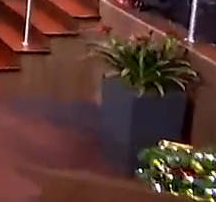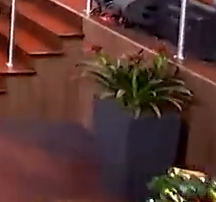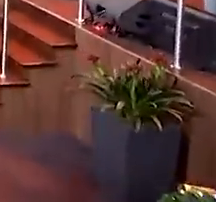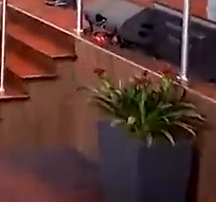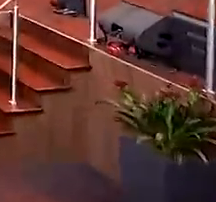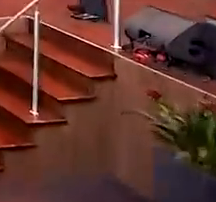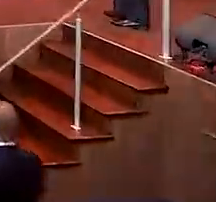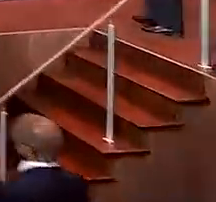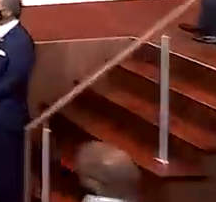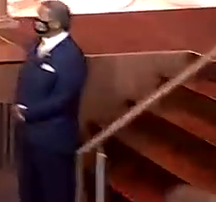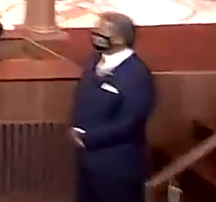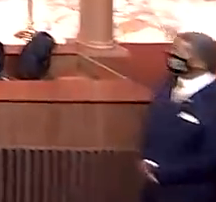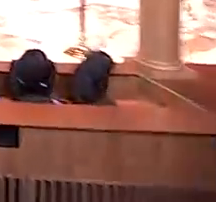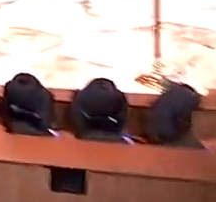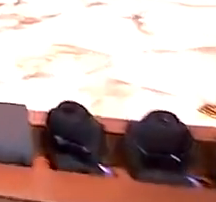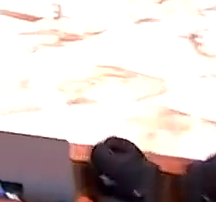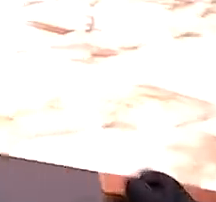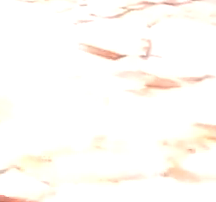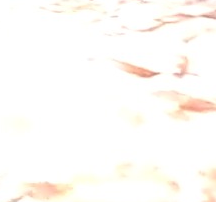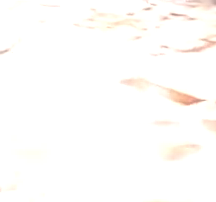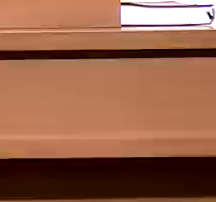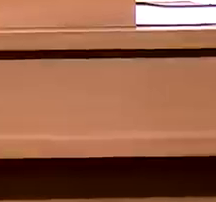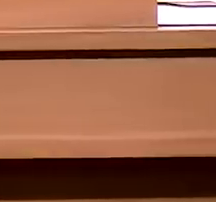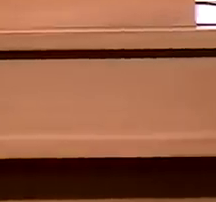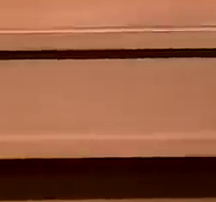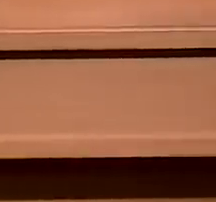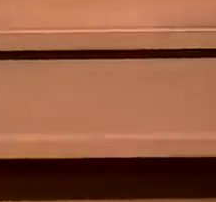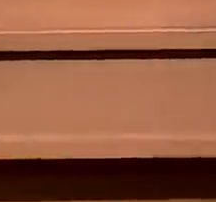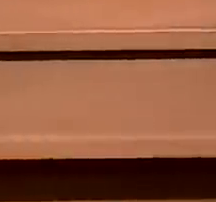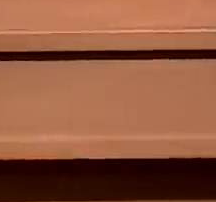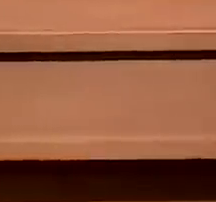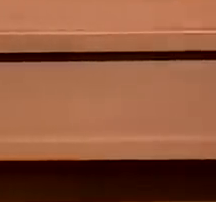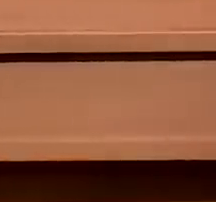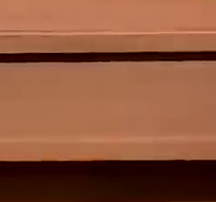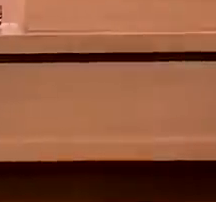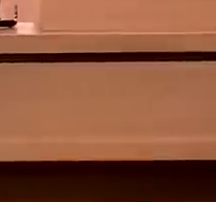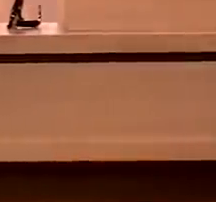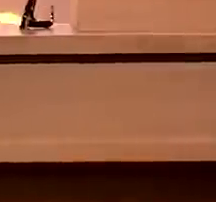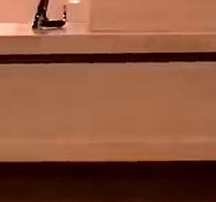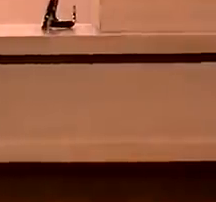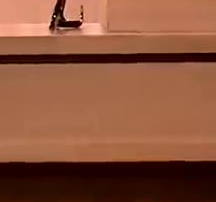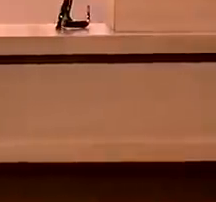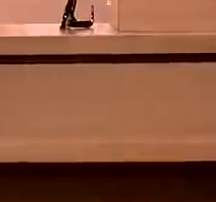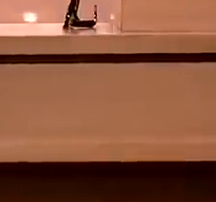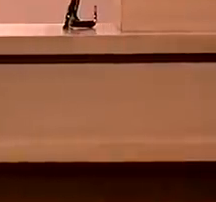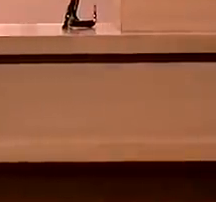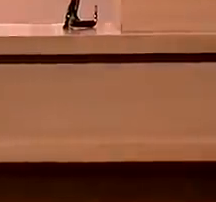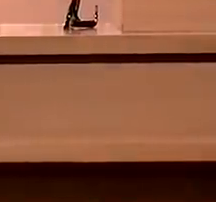Thank you.